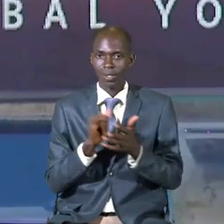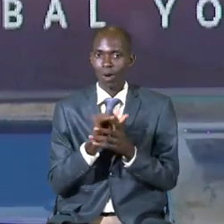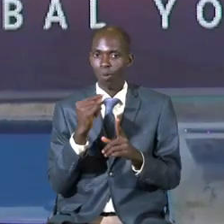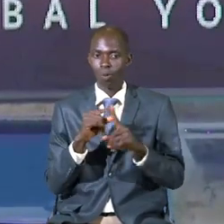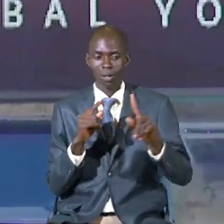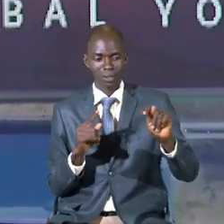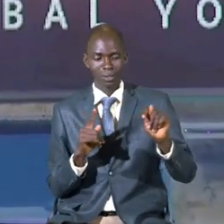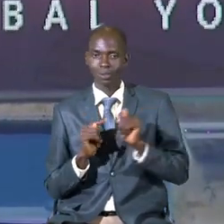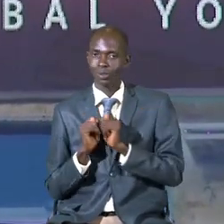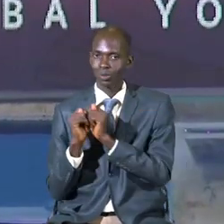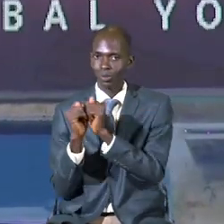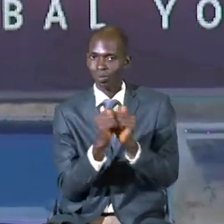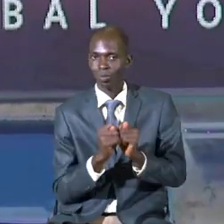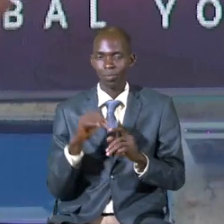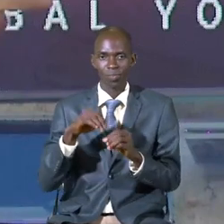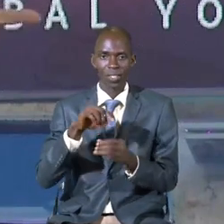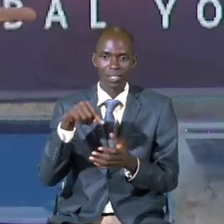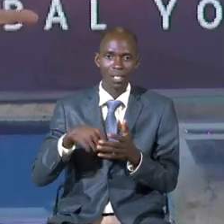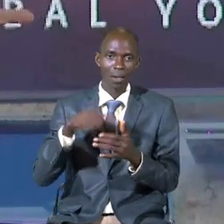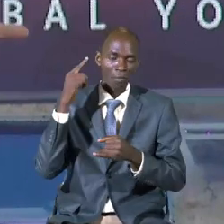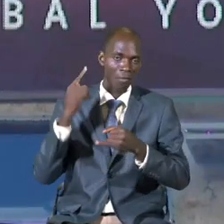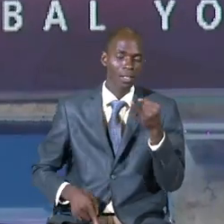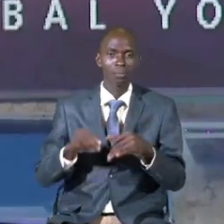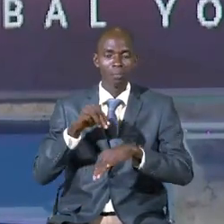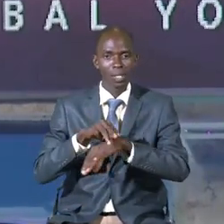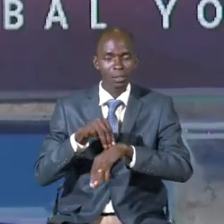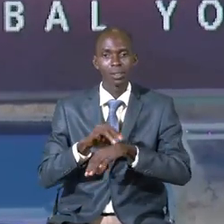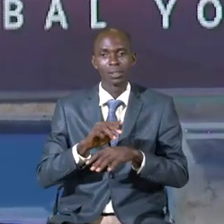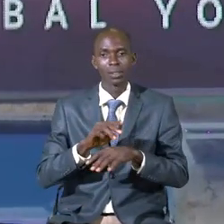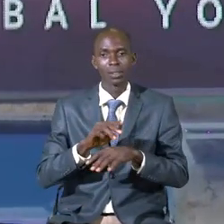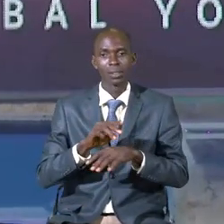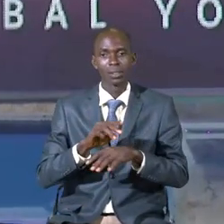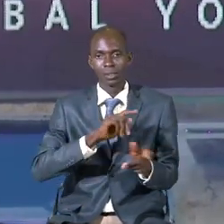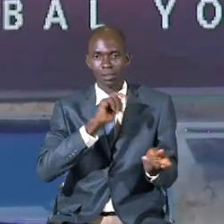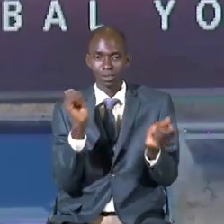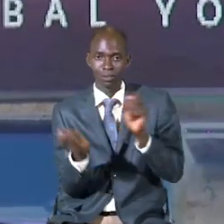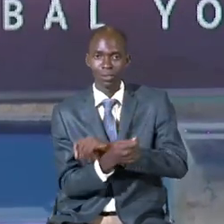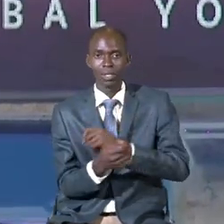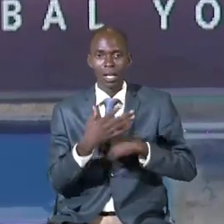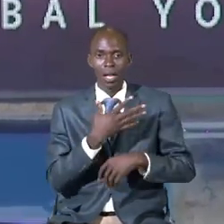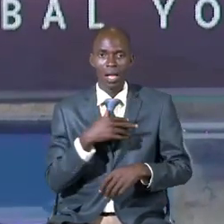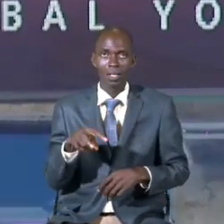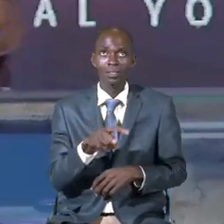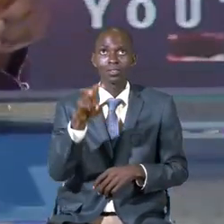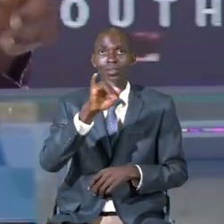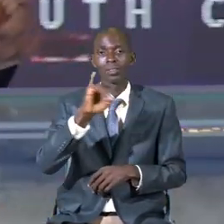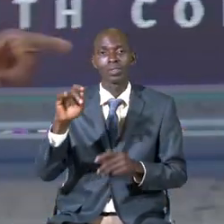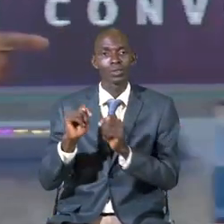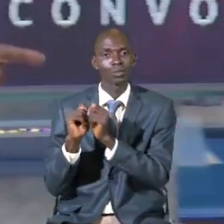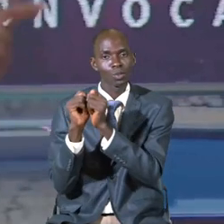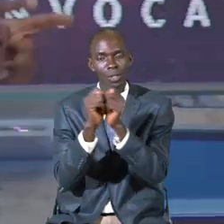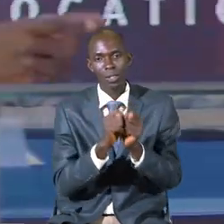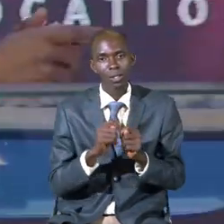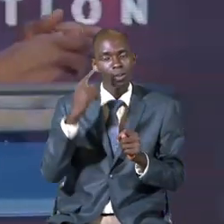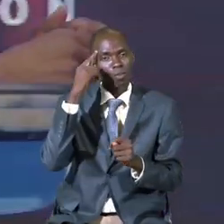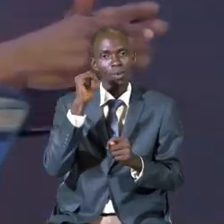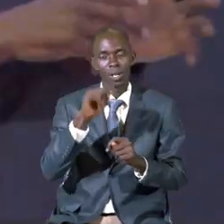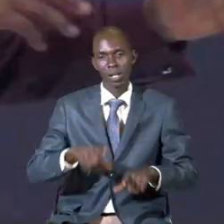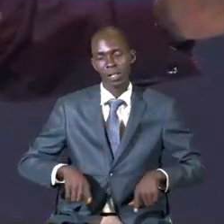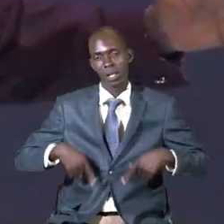this final message transform and traveling together together for a life of